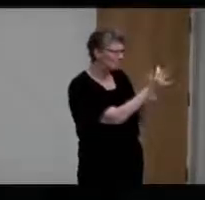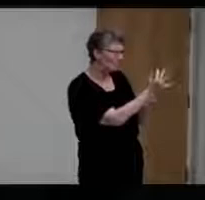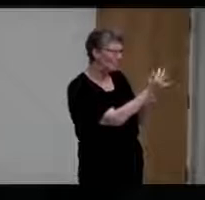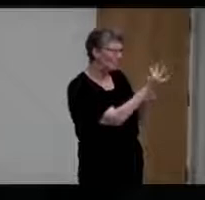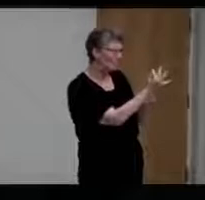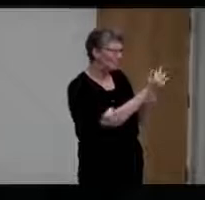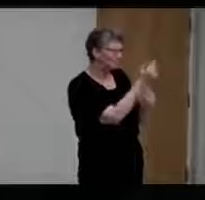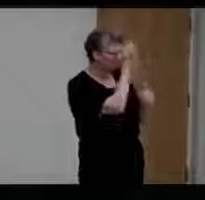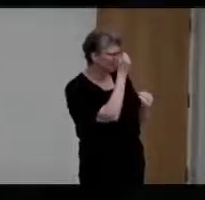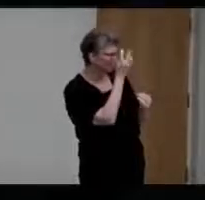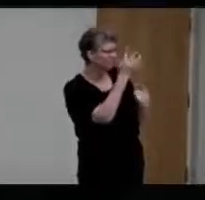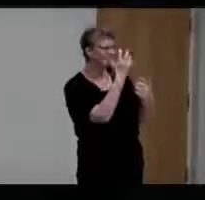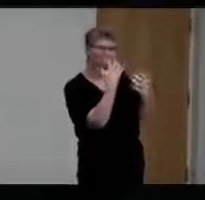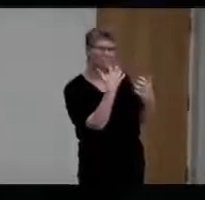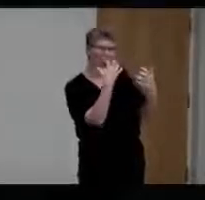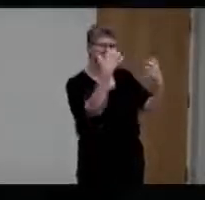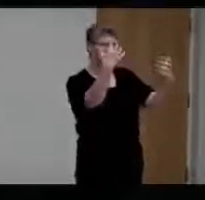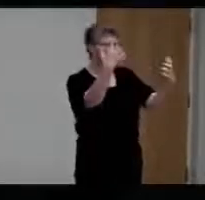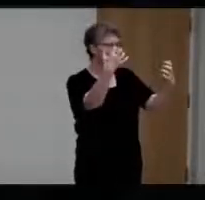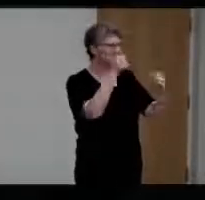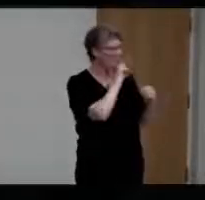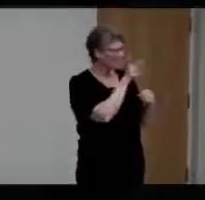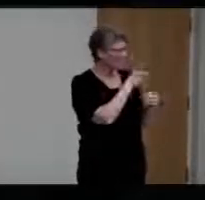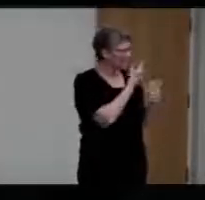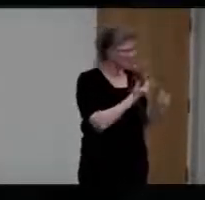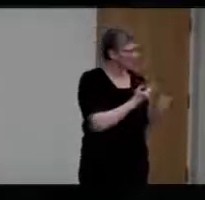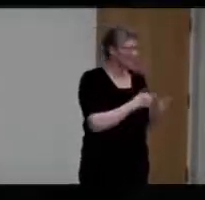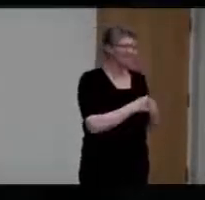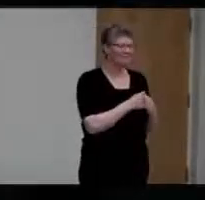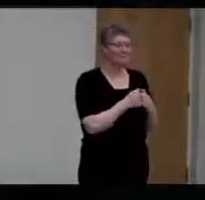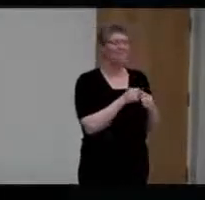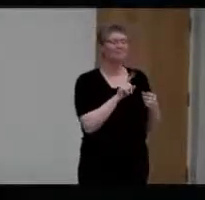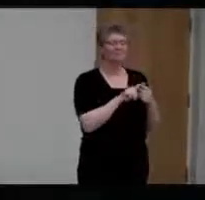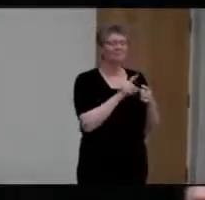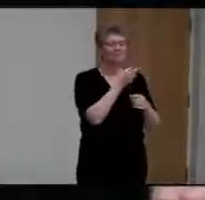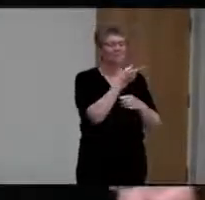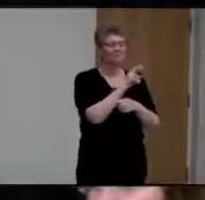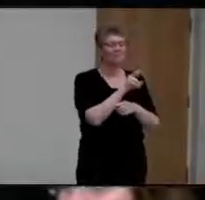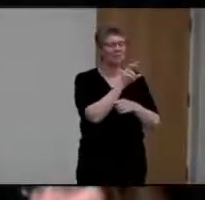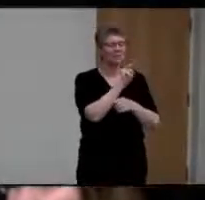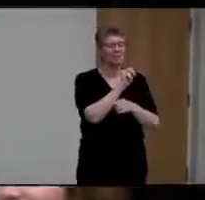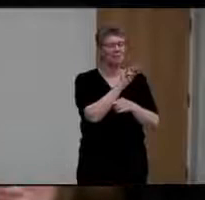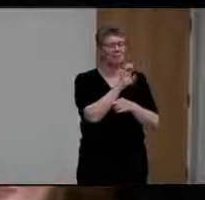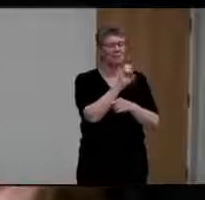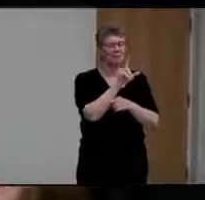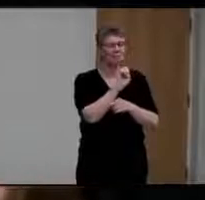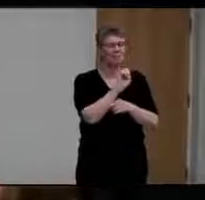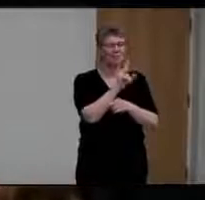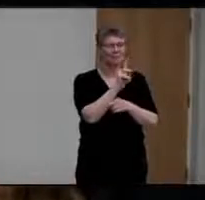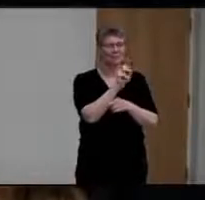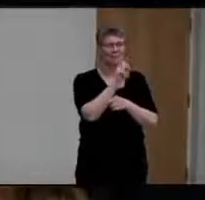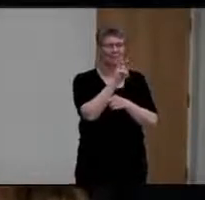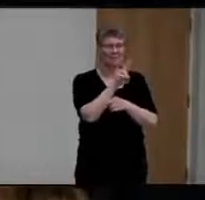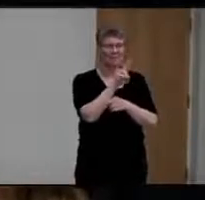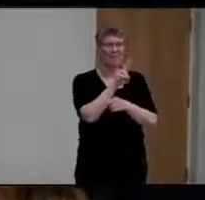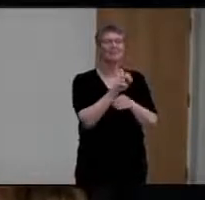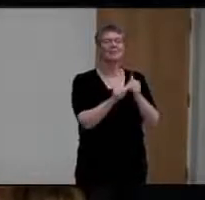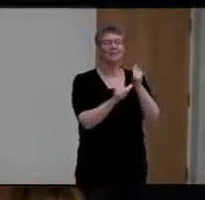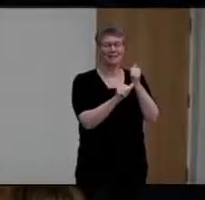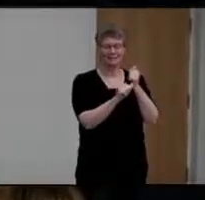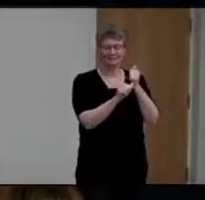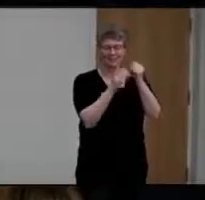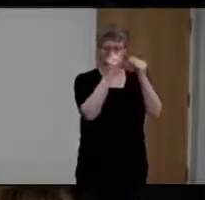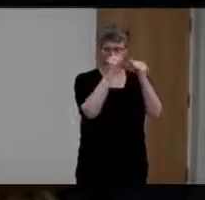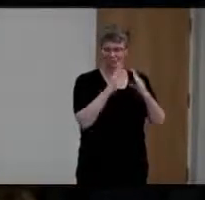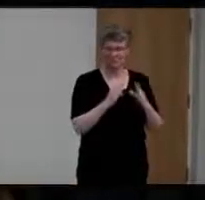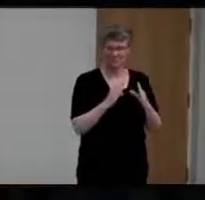Chancellor's Forum, because they interact great together, as you're about to see. Dr. Nicole Denier, sitting next to me, is an associate professor in the Department of Sociology